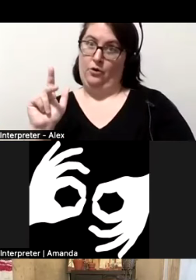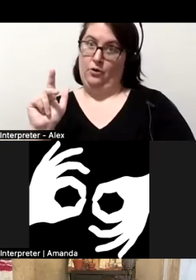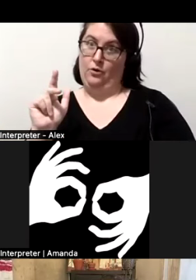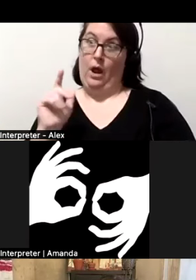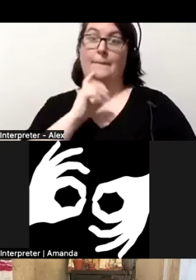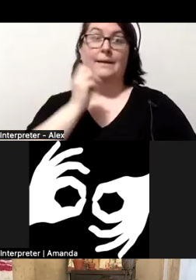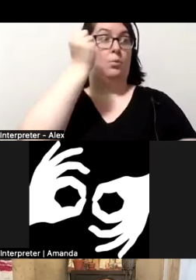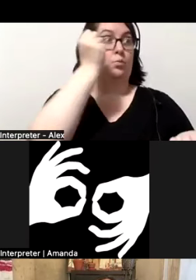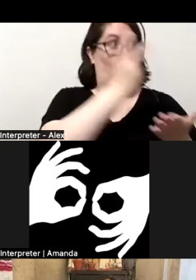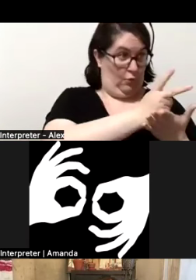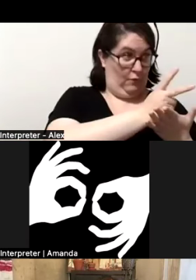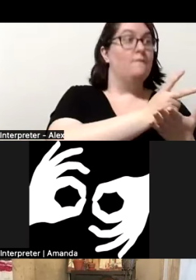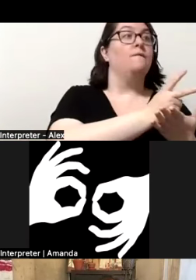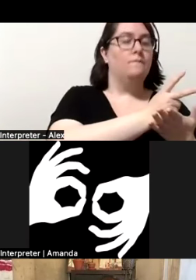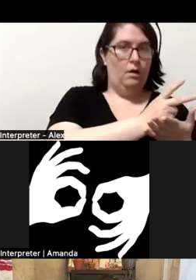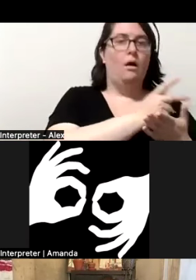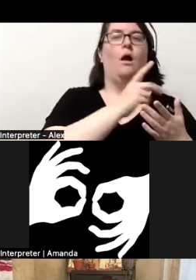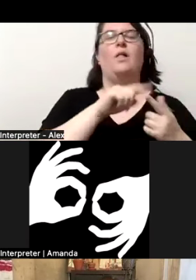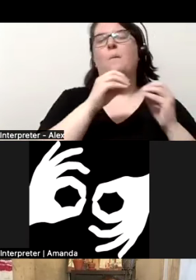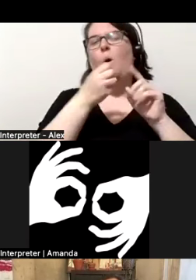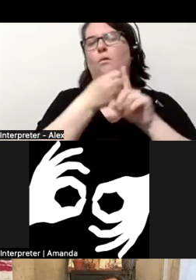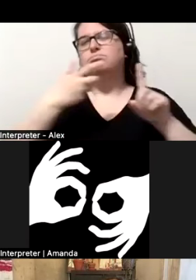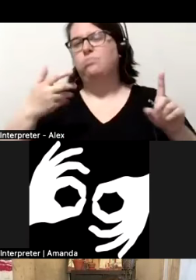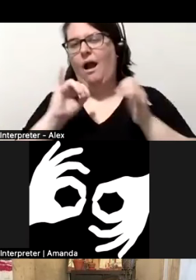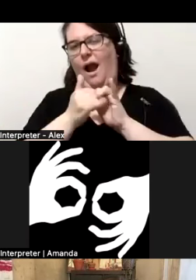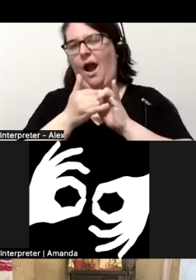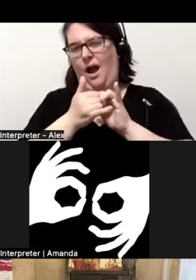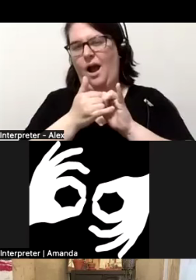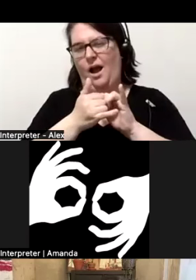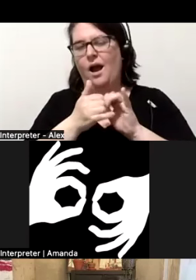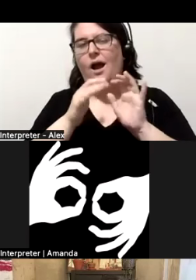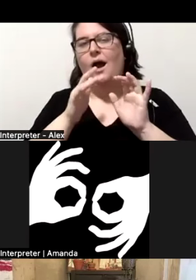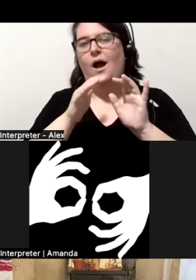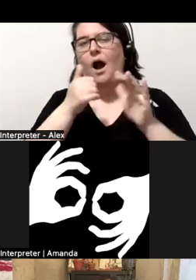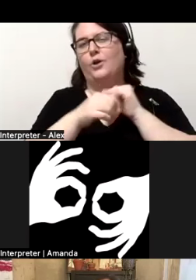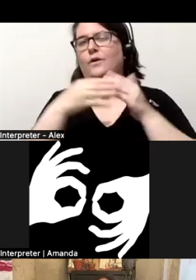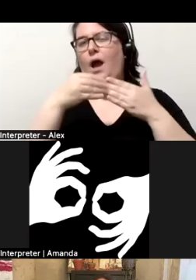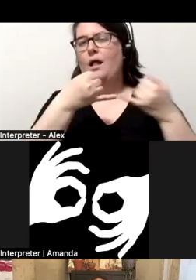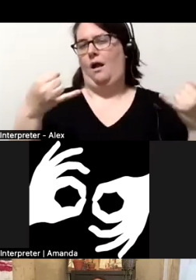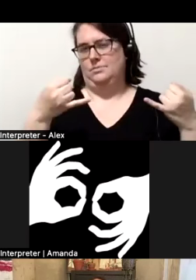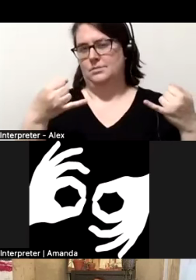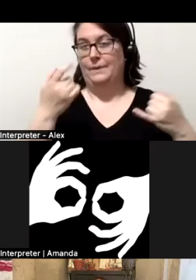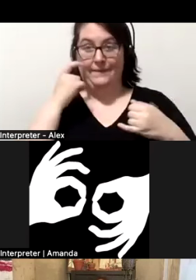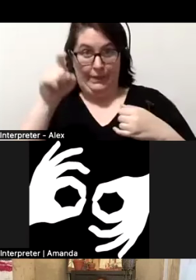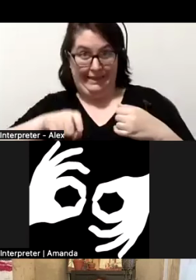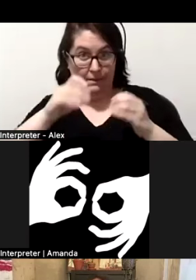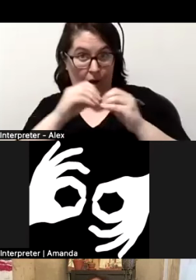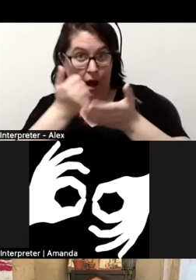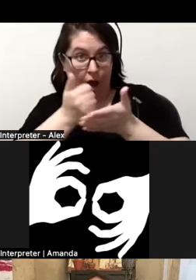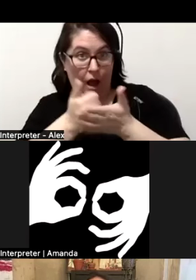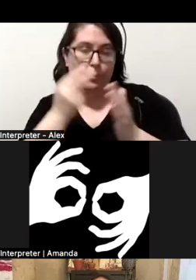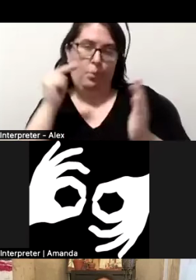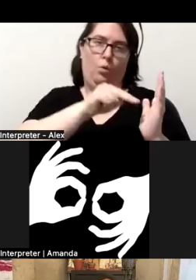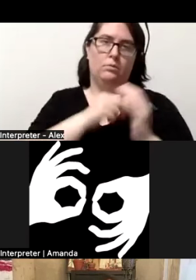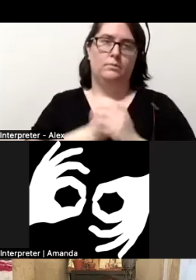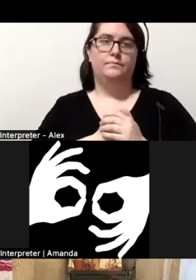approved by KAC, and there's some more details on how that works in the grant guidelines. We can also provide